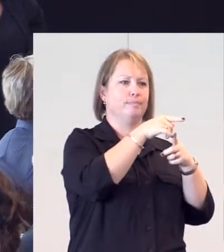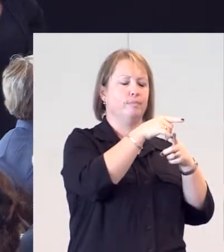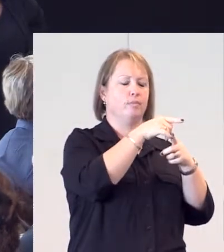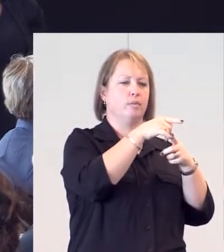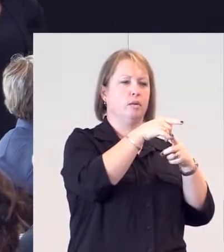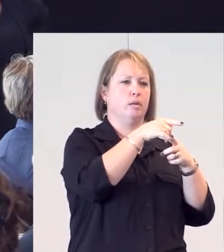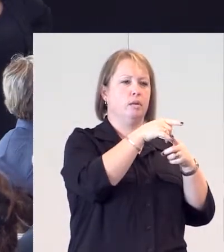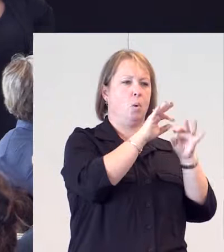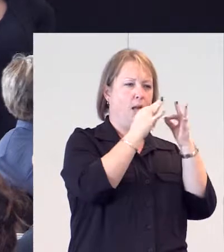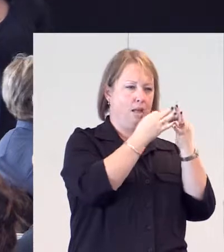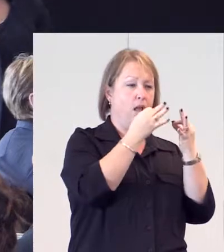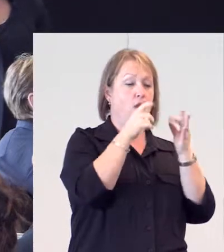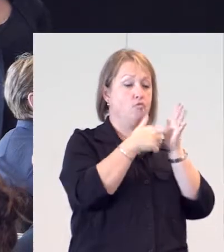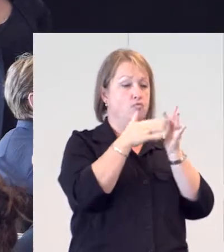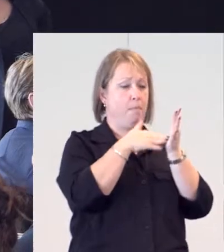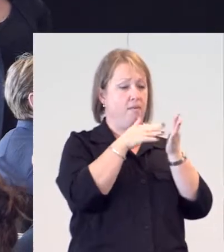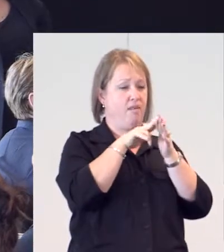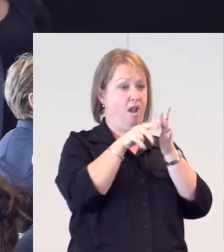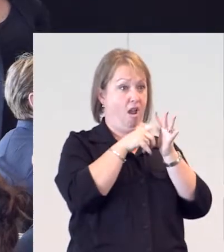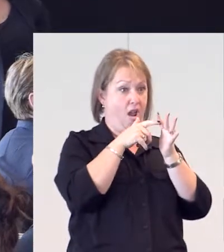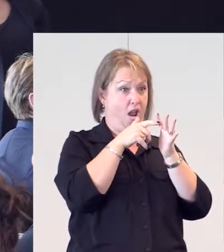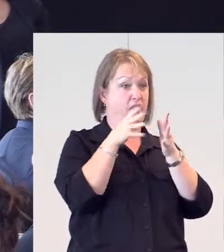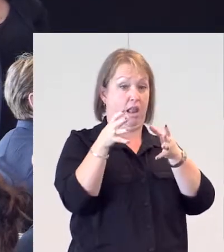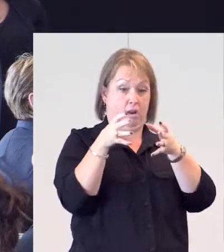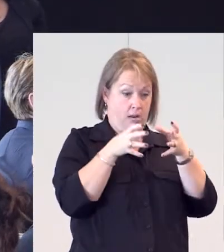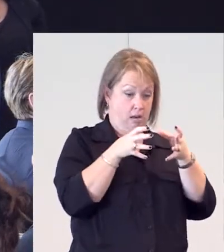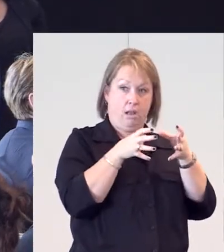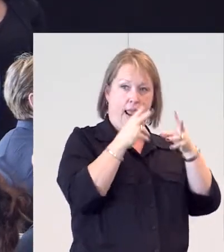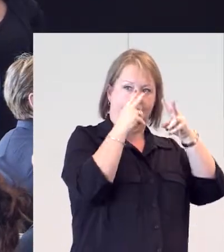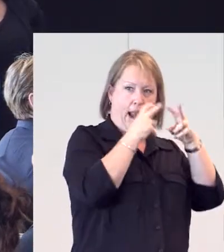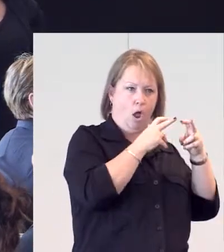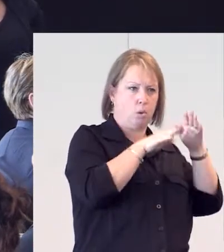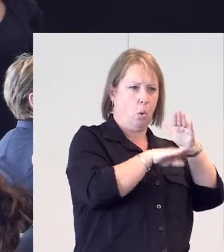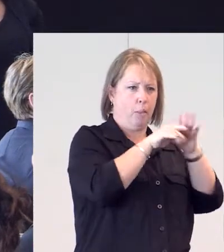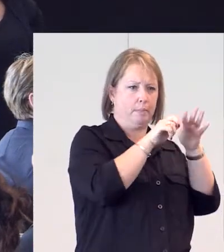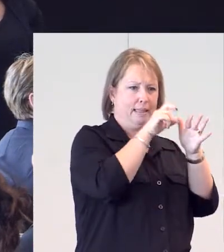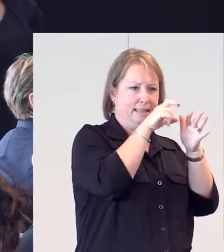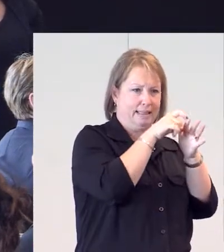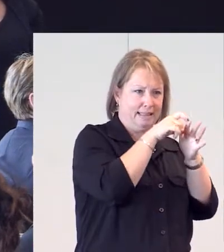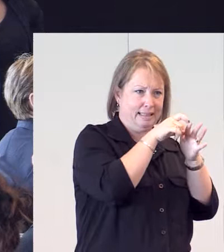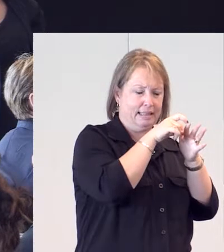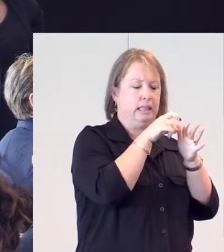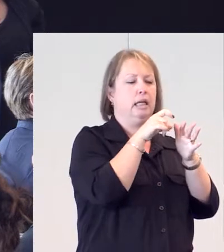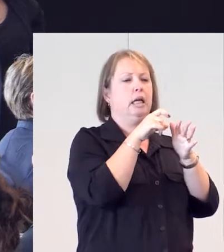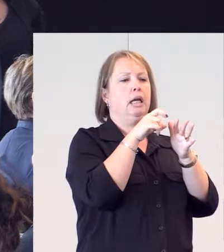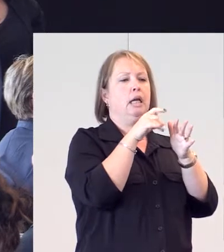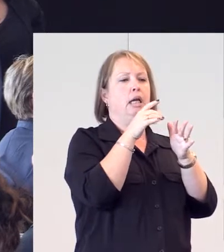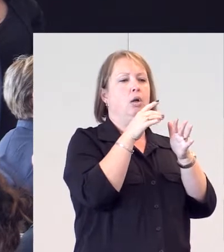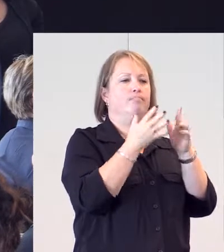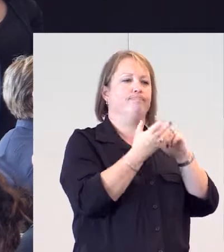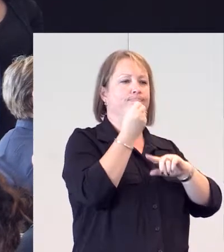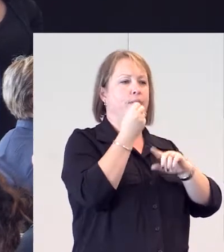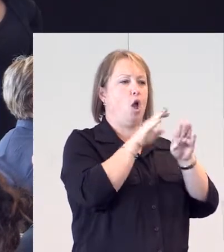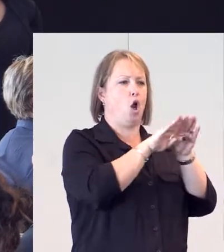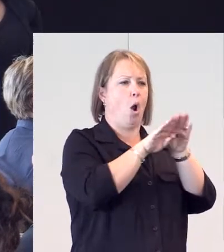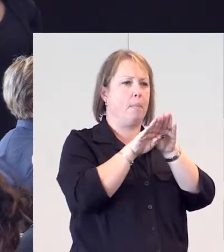what happened was Rimfire then went away and analysed all of the PDs and then came up with a